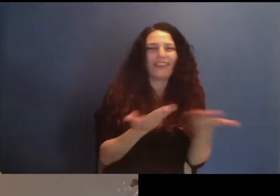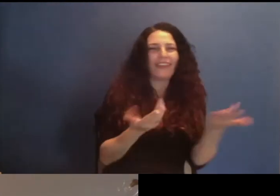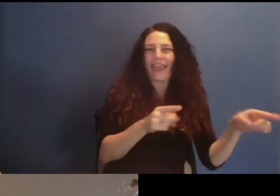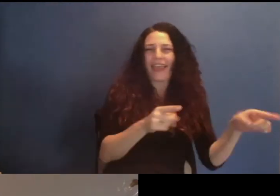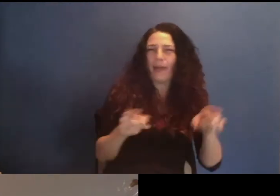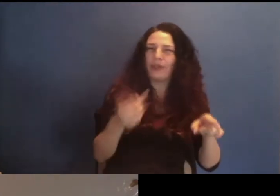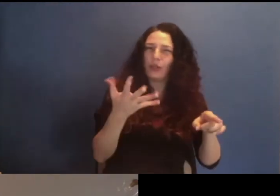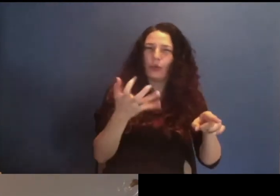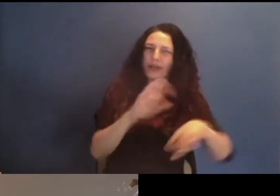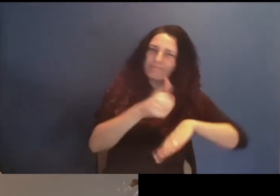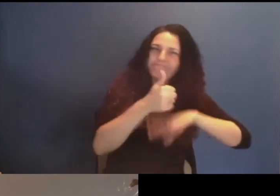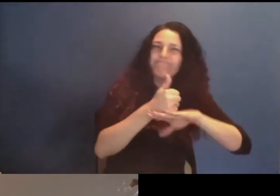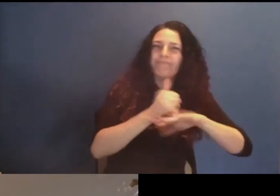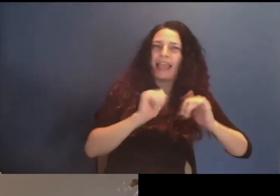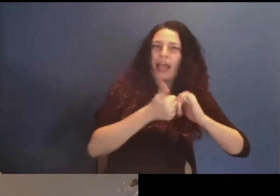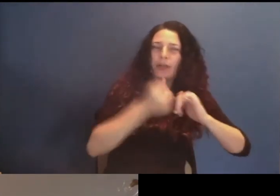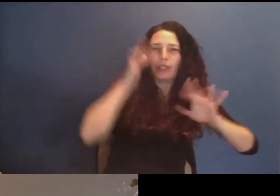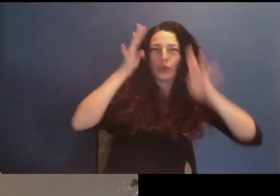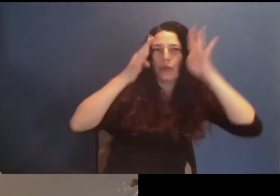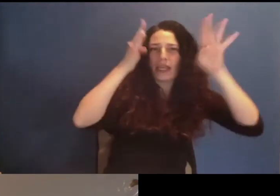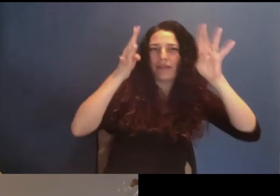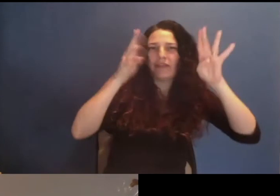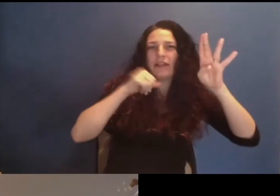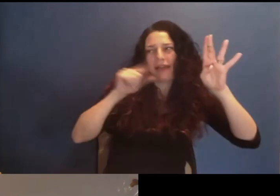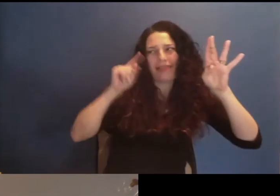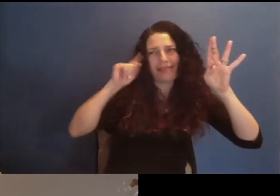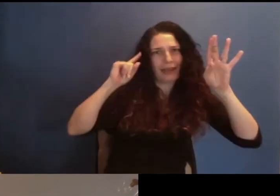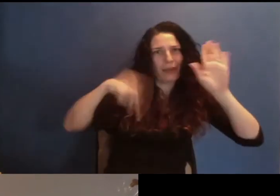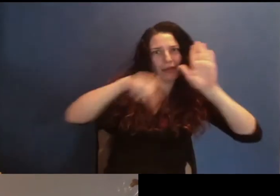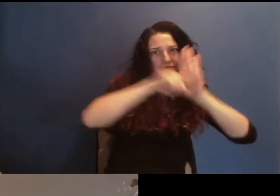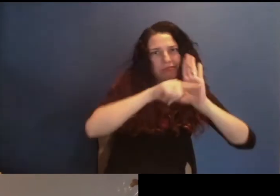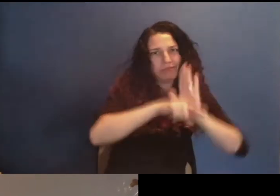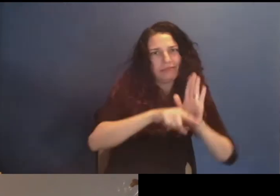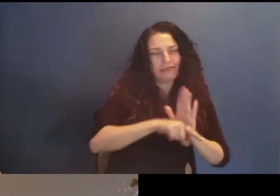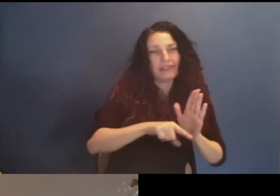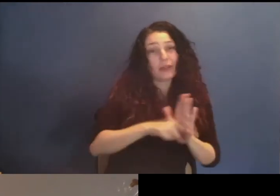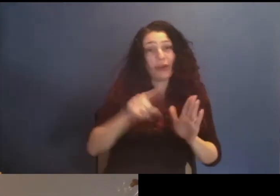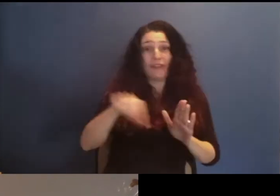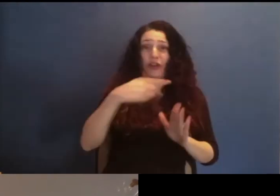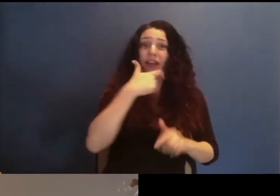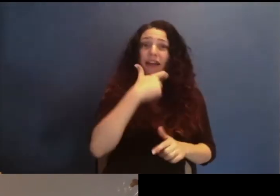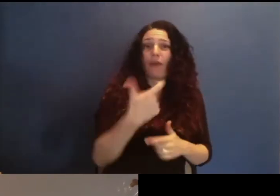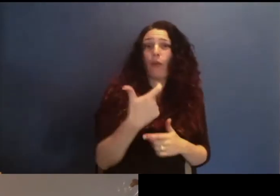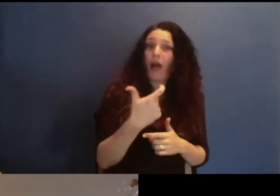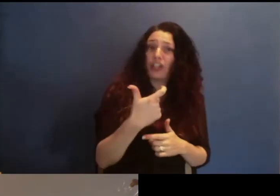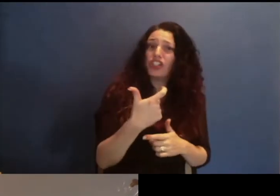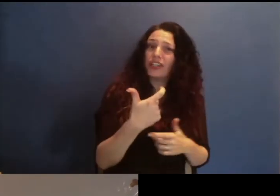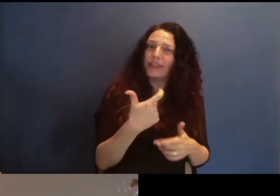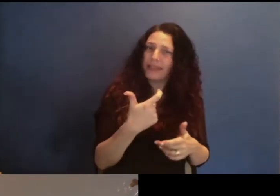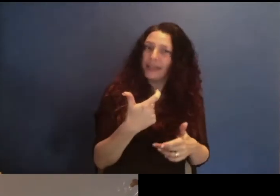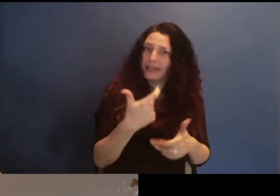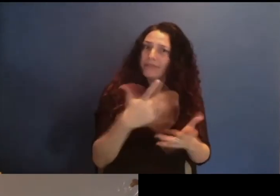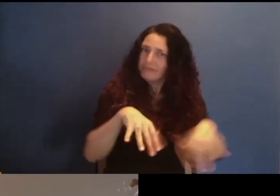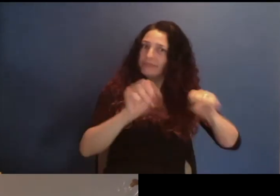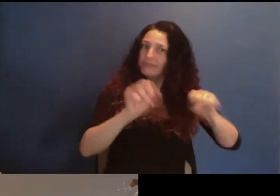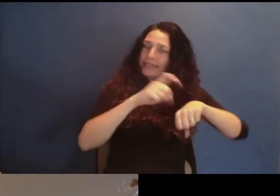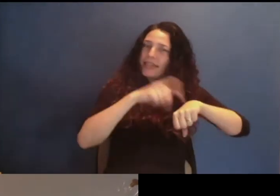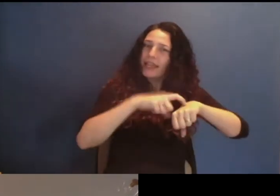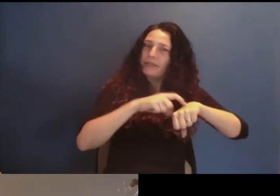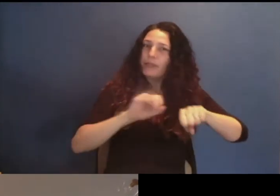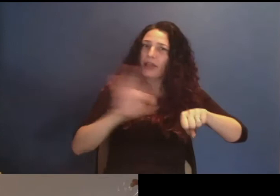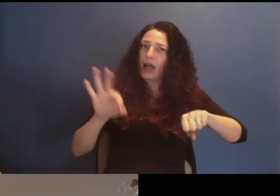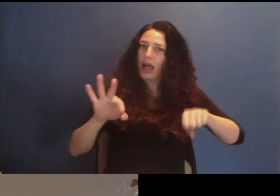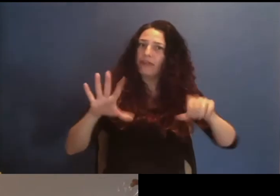else to take your mind off of it a little bit. So if you guys are out there and you're watching the news and stuff, take some time to turn it off and find a way to be